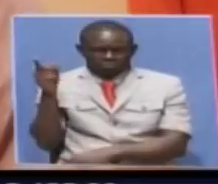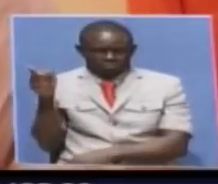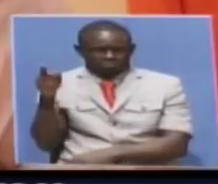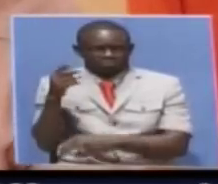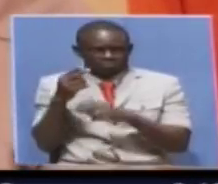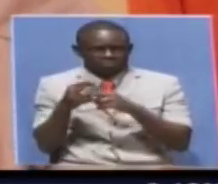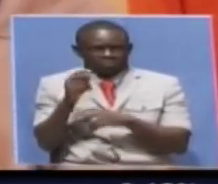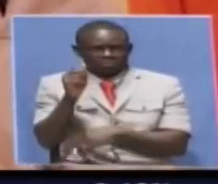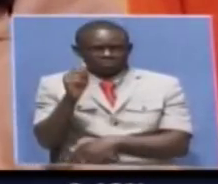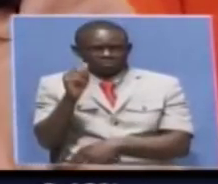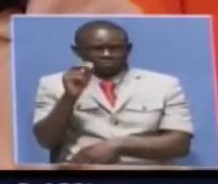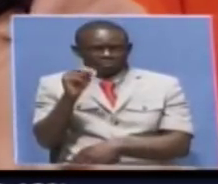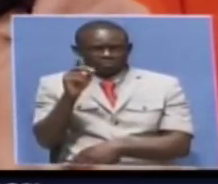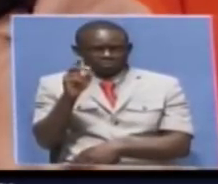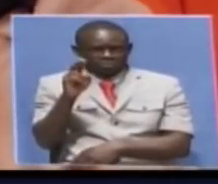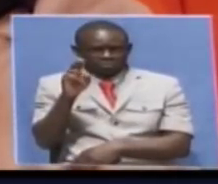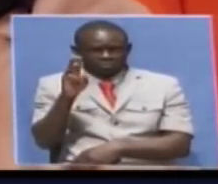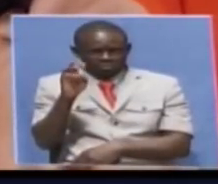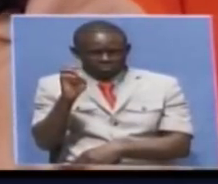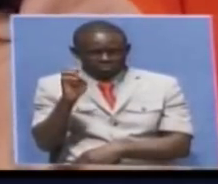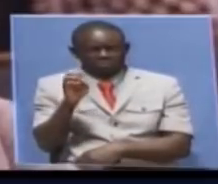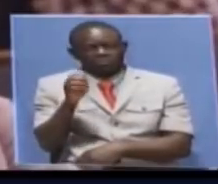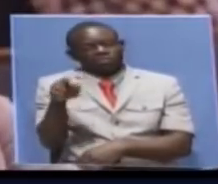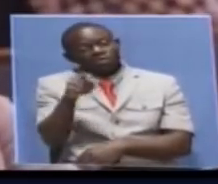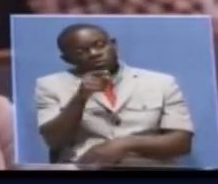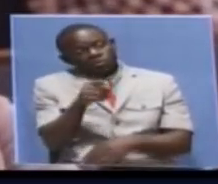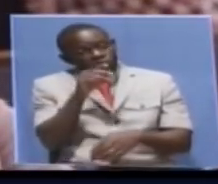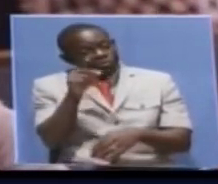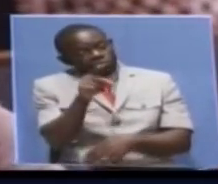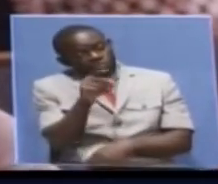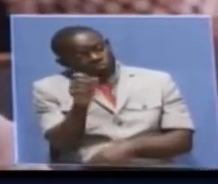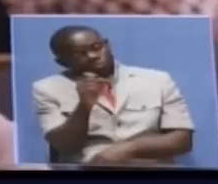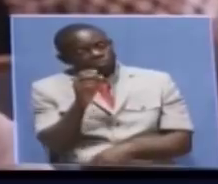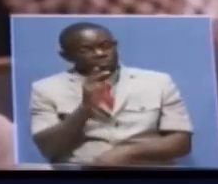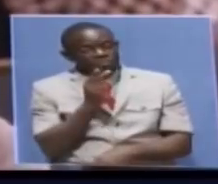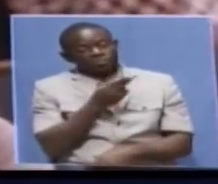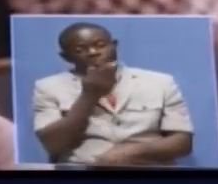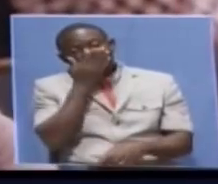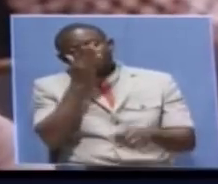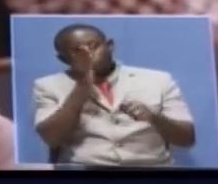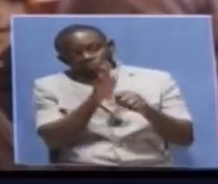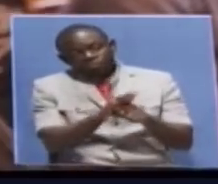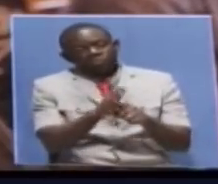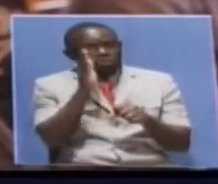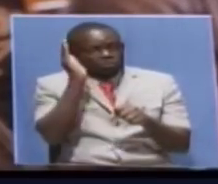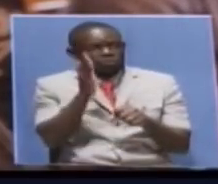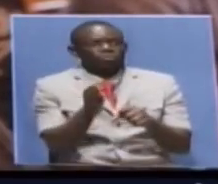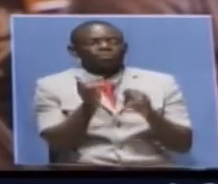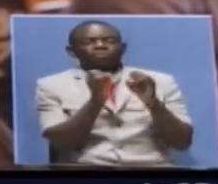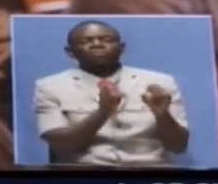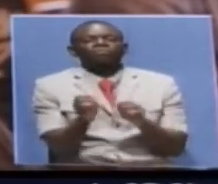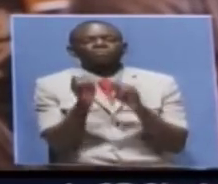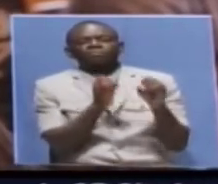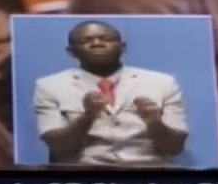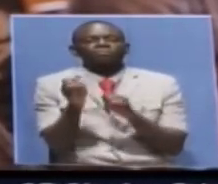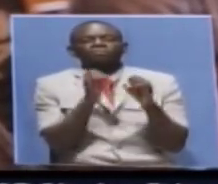honor, we can only assure you that we are going to implement our curriculum to the fullest, and we are going to implement